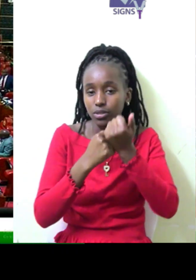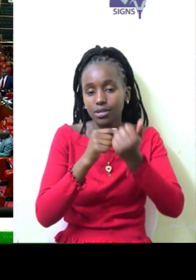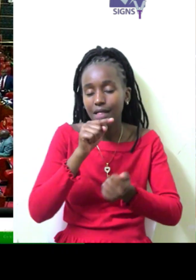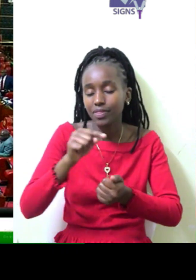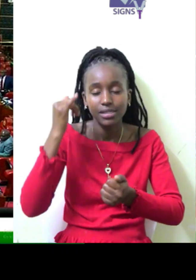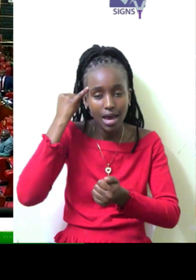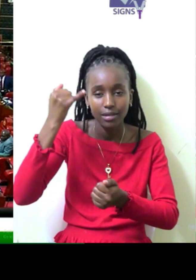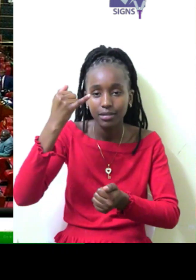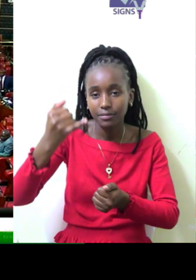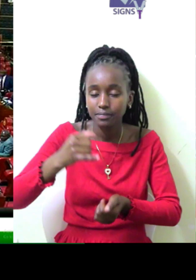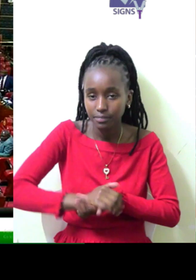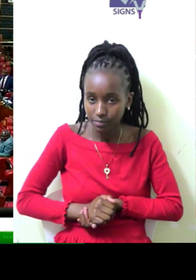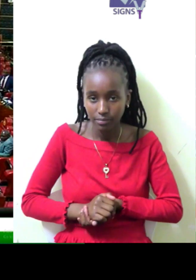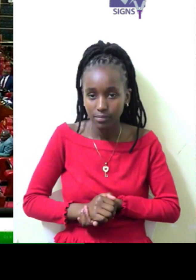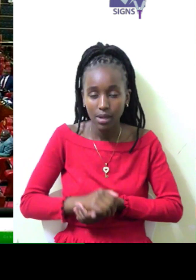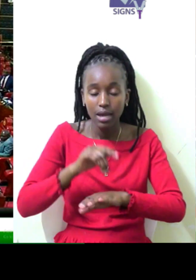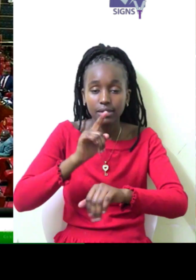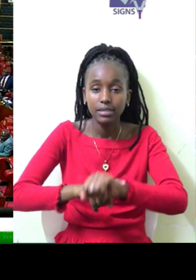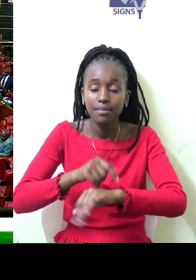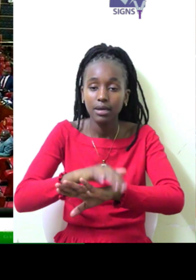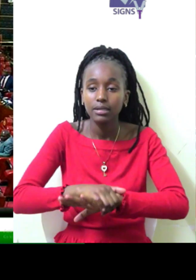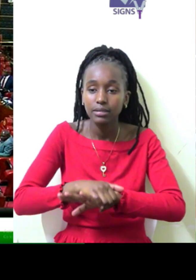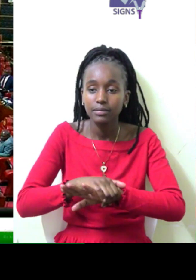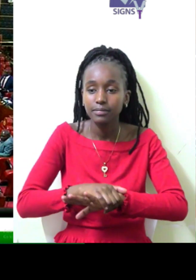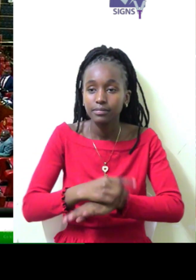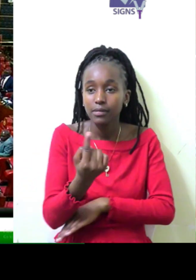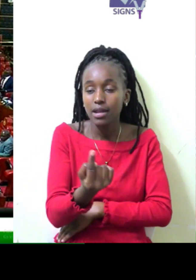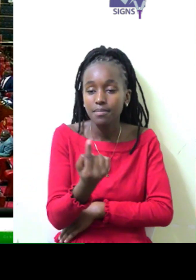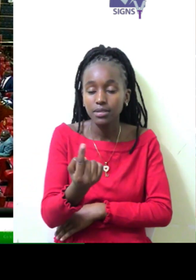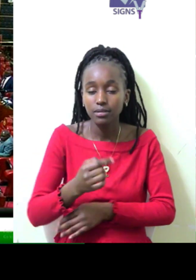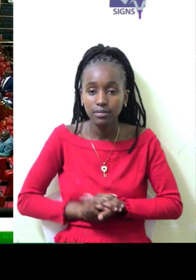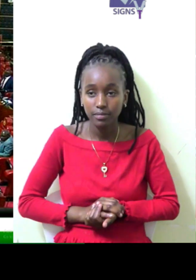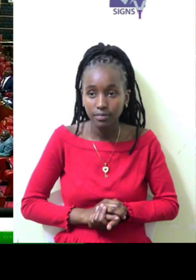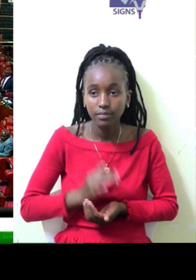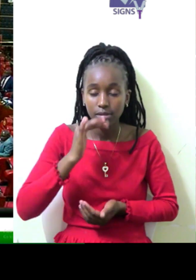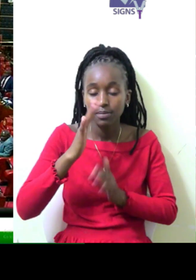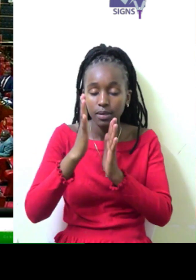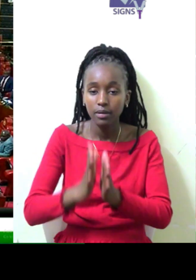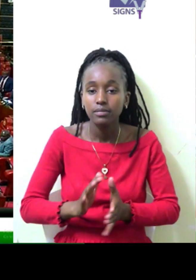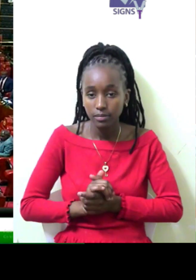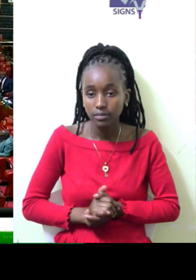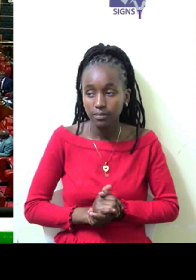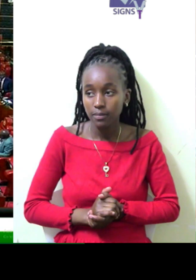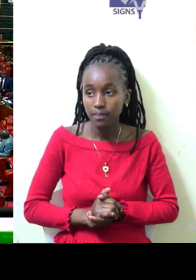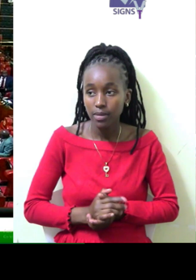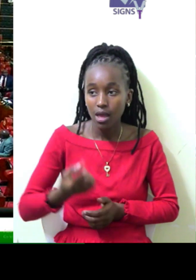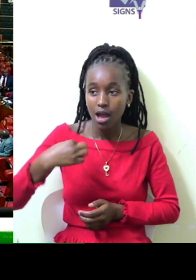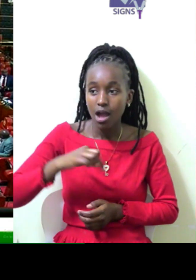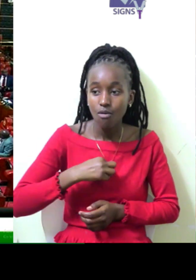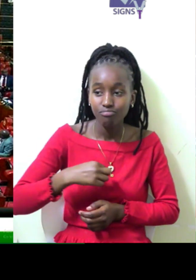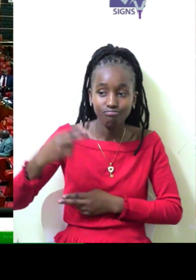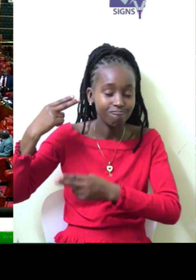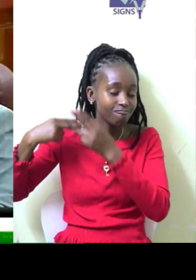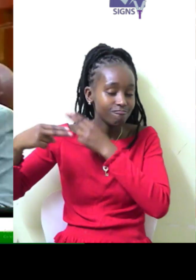At independence, Mr. Speaker, our founding fathers